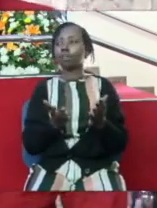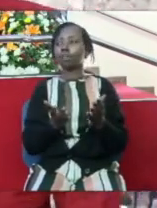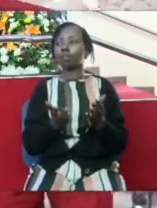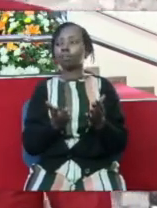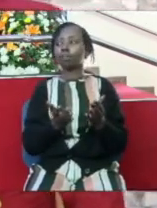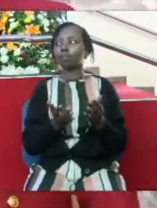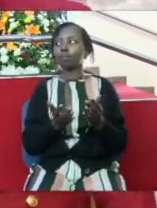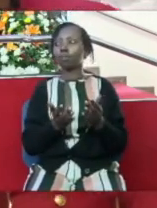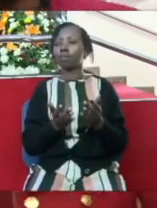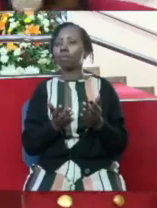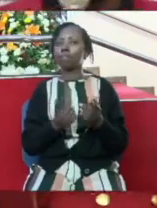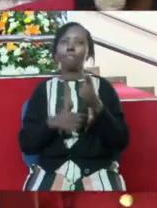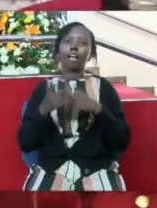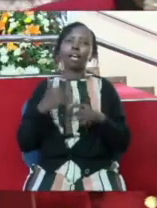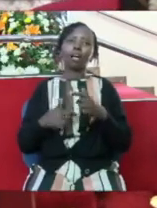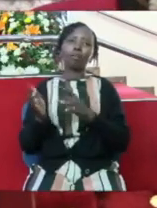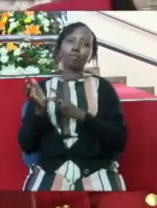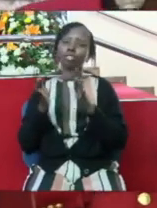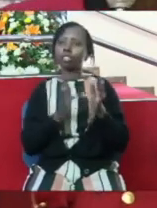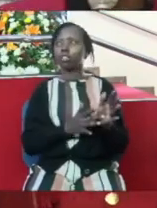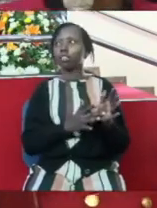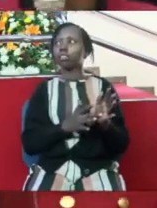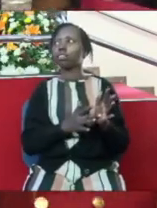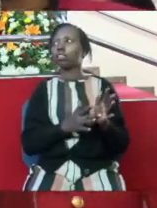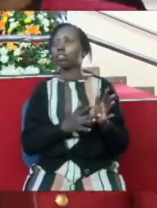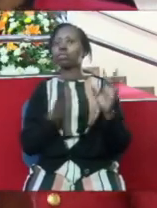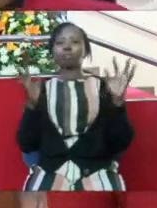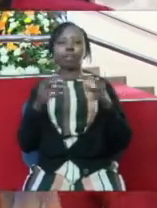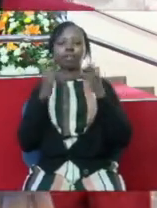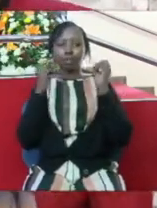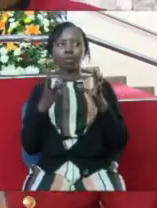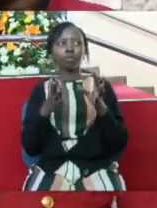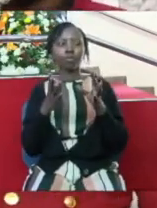Haijapotea. It's not all lost. Haijapotea. Hallelujah.